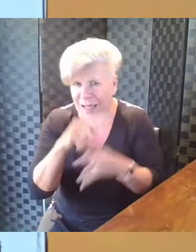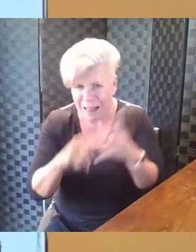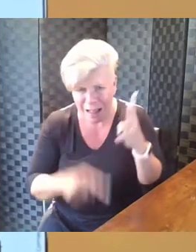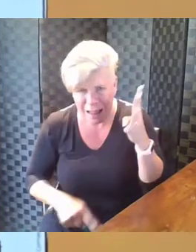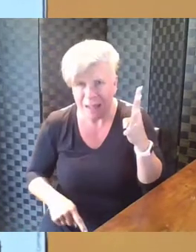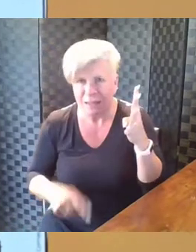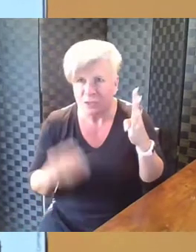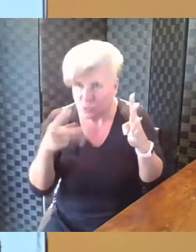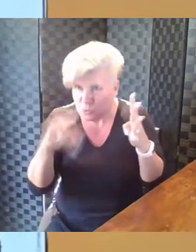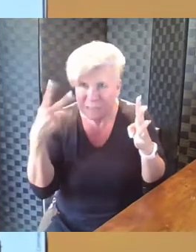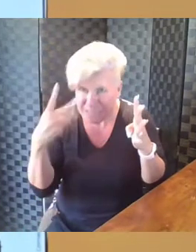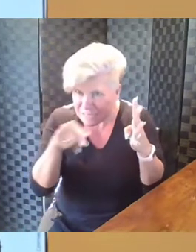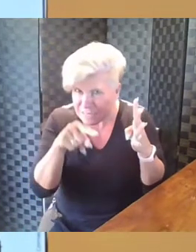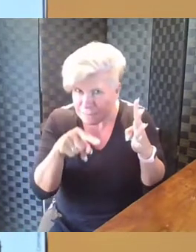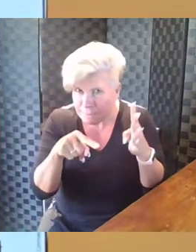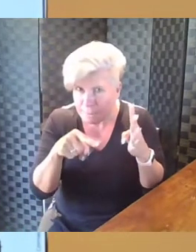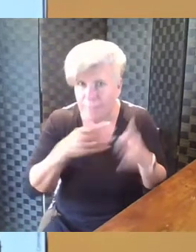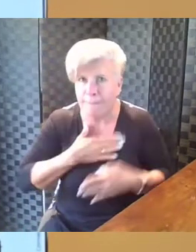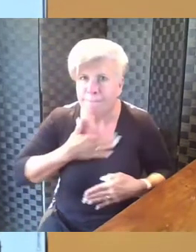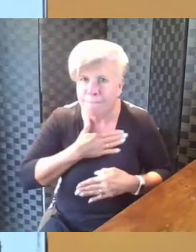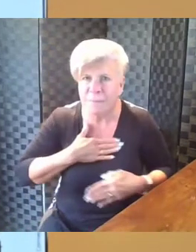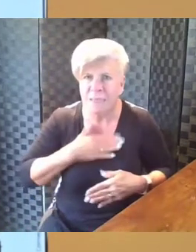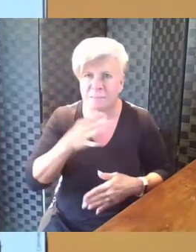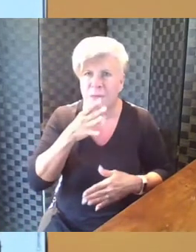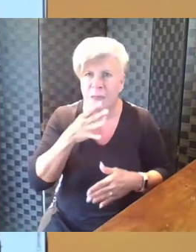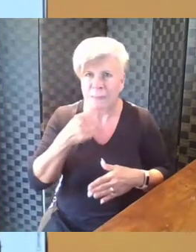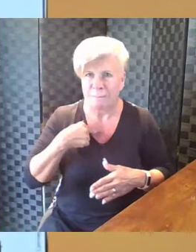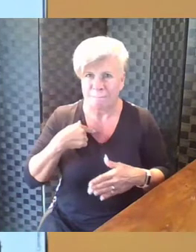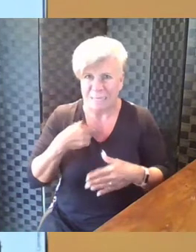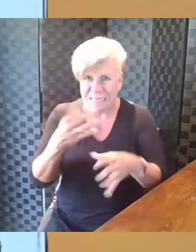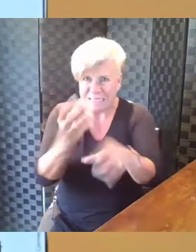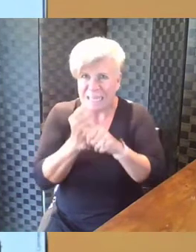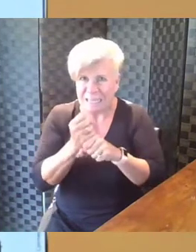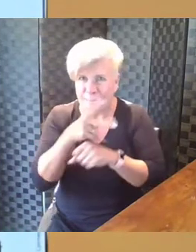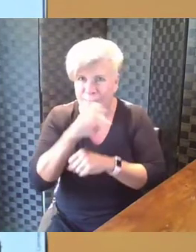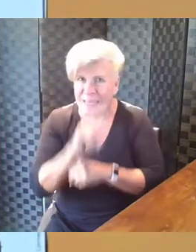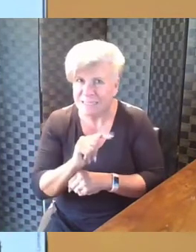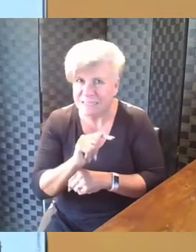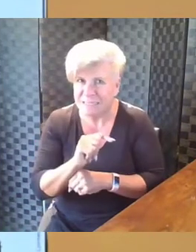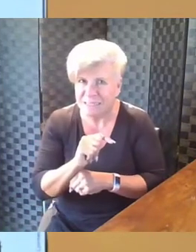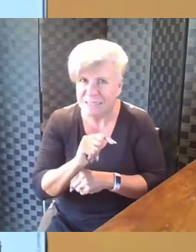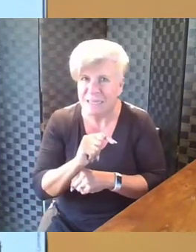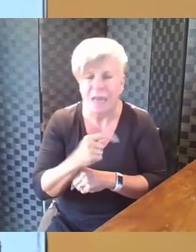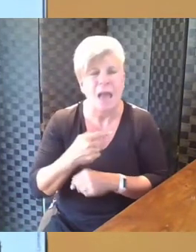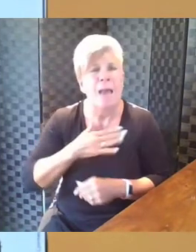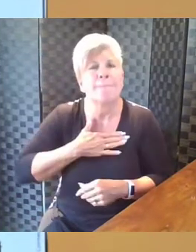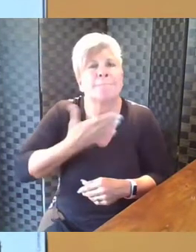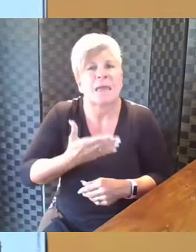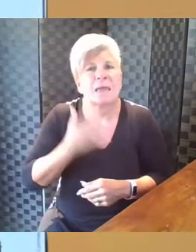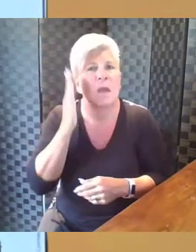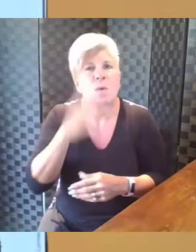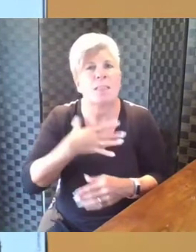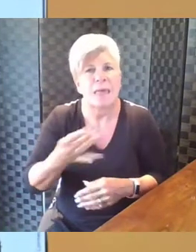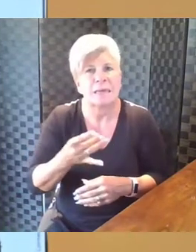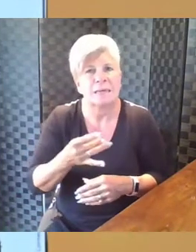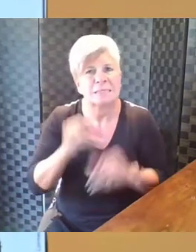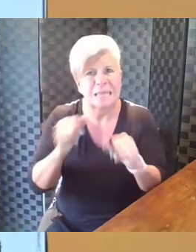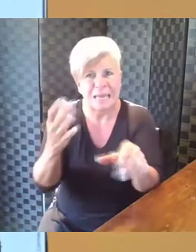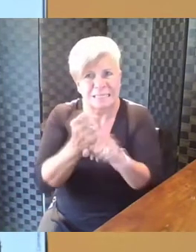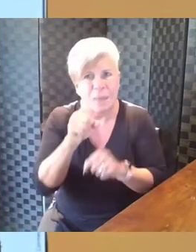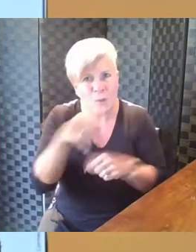more did you see? Let's read it again. Please, Mom, can I get a pet? I bet I will like it. Can I